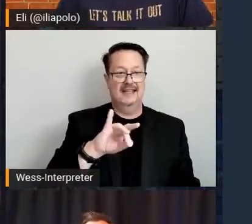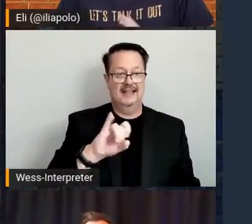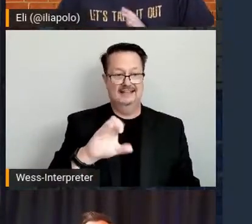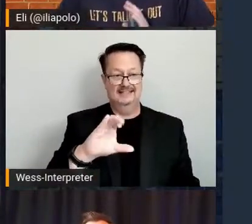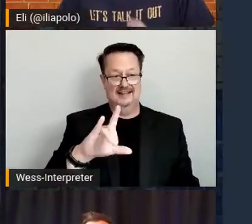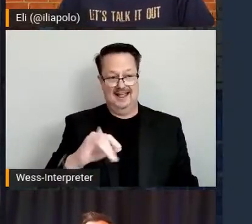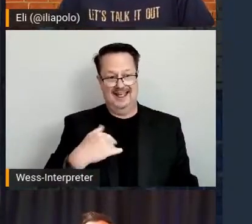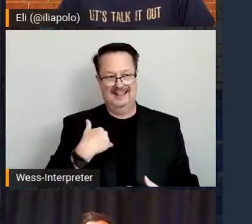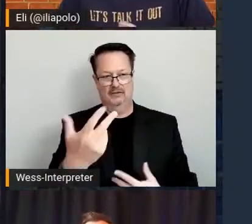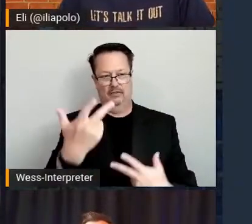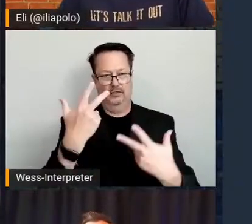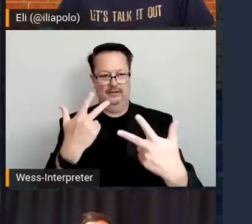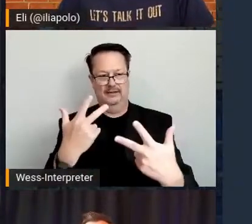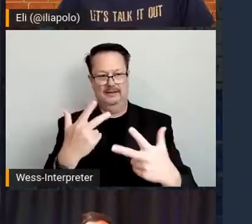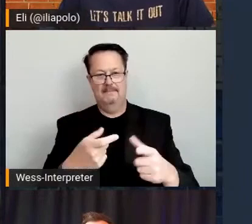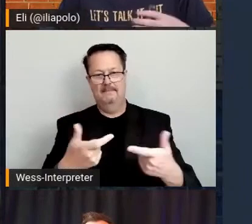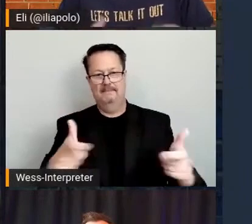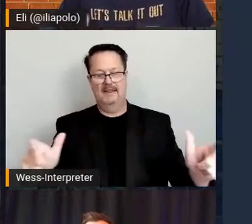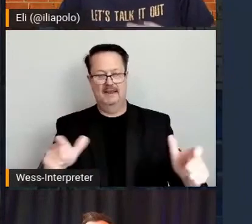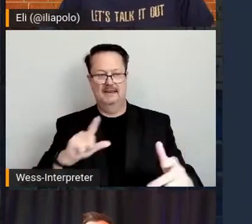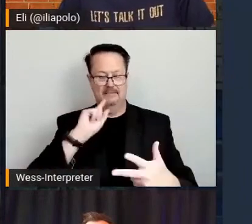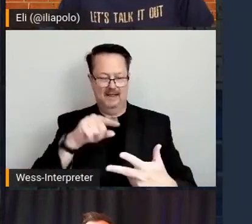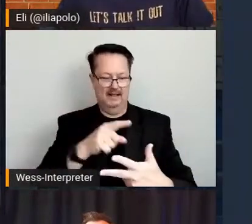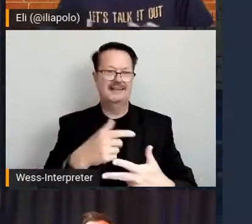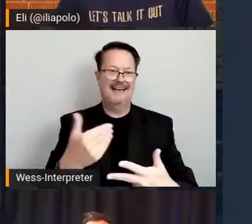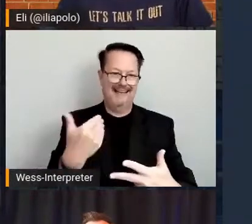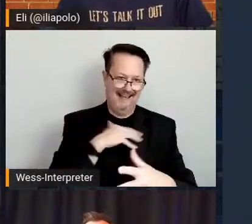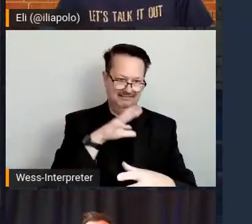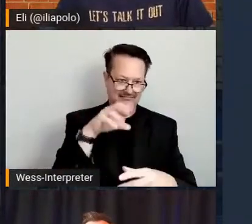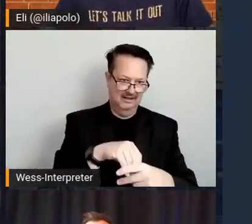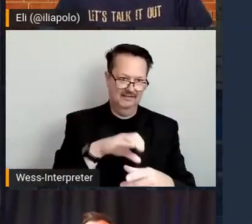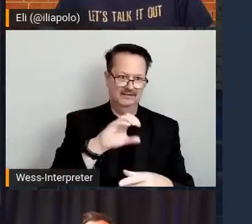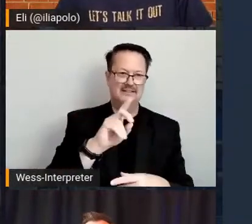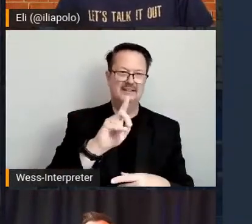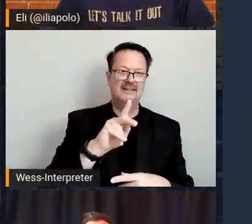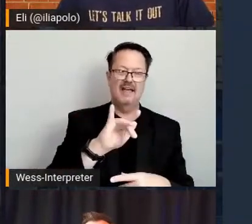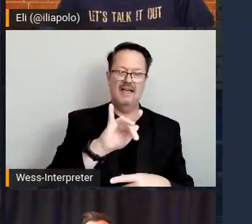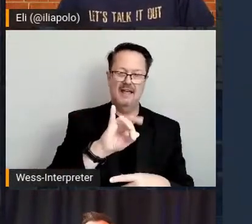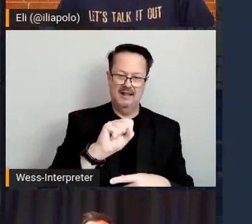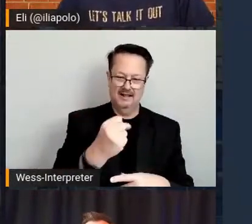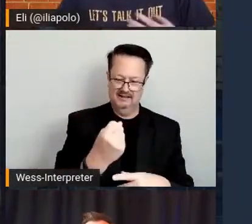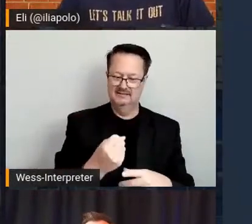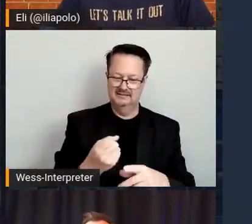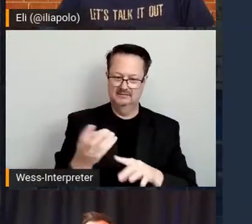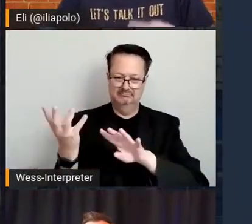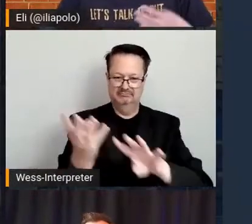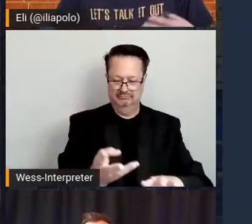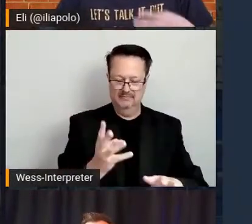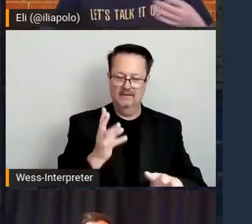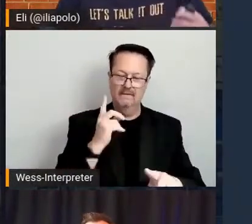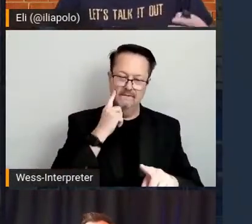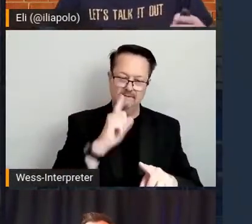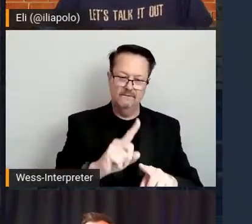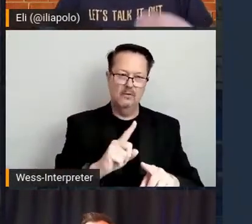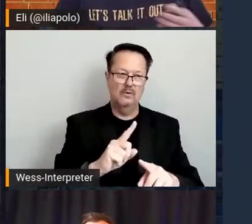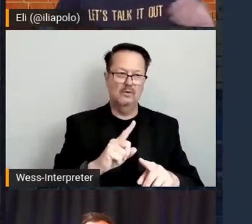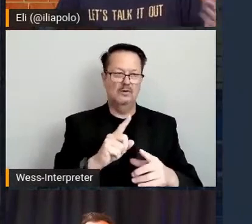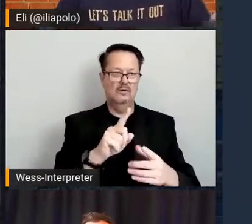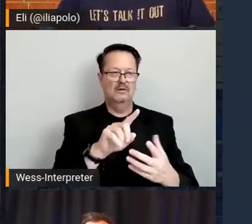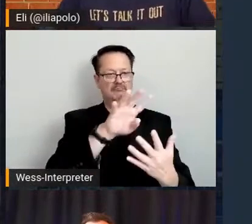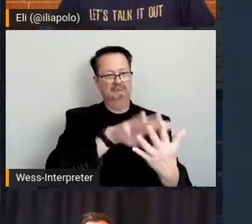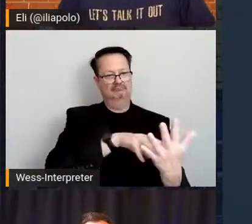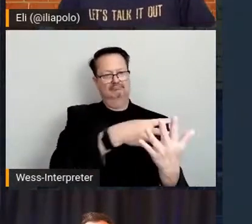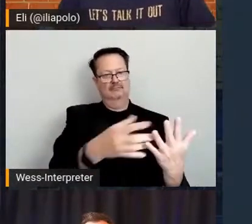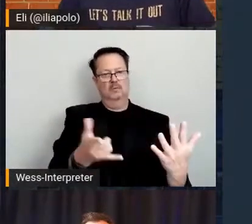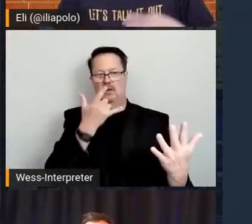So it has CDK8s init, which kind of creates the scaffolding for your CDK8s project. This is just a normal